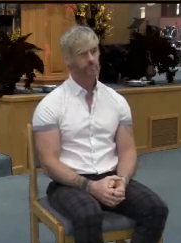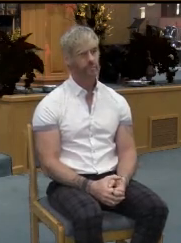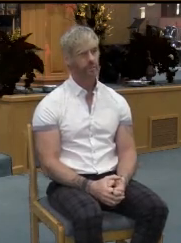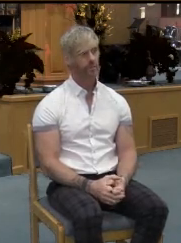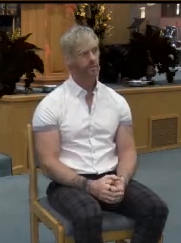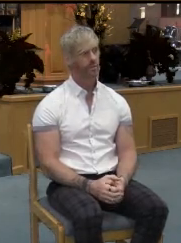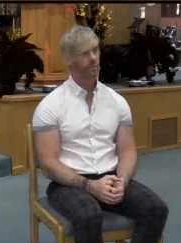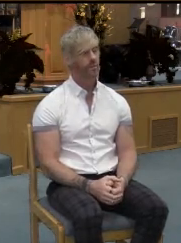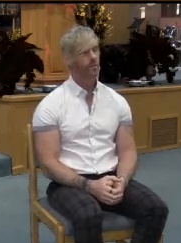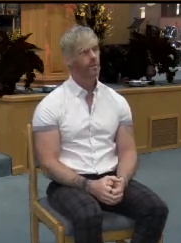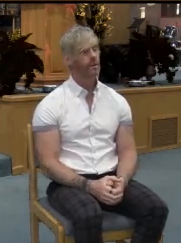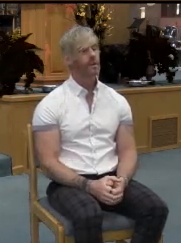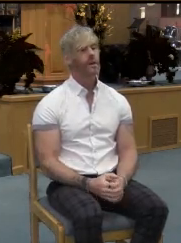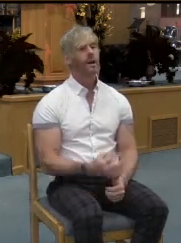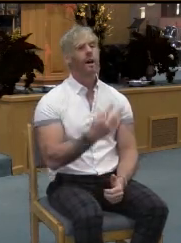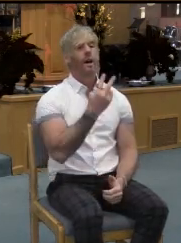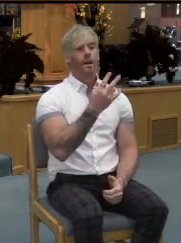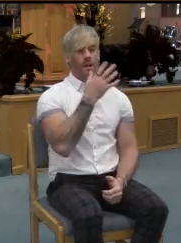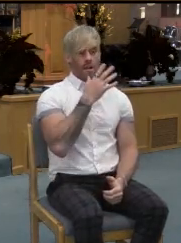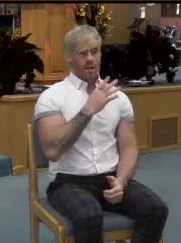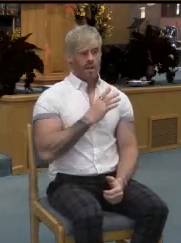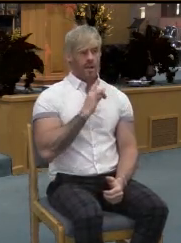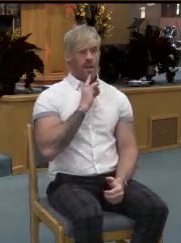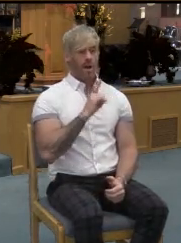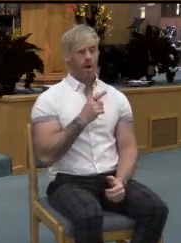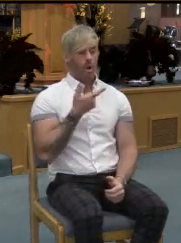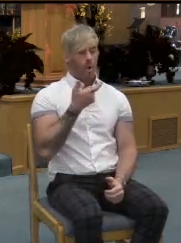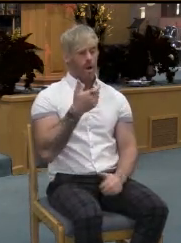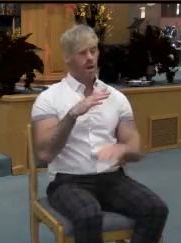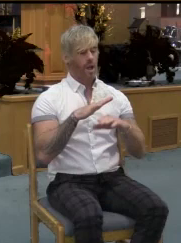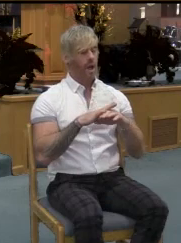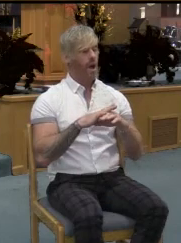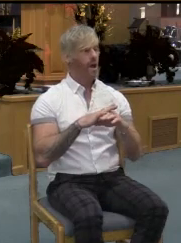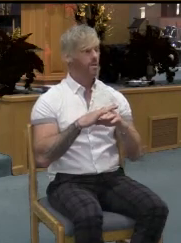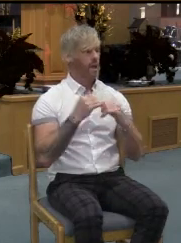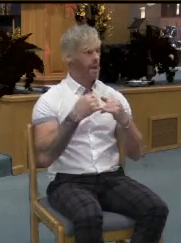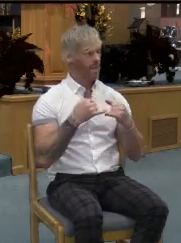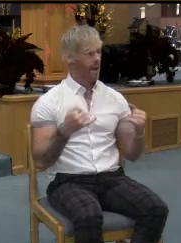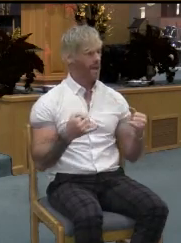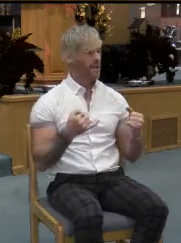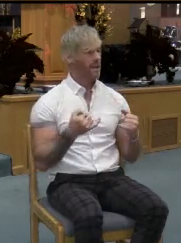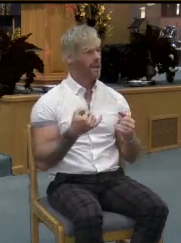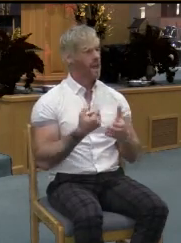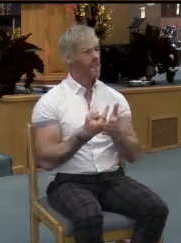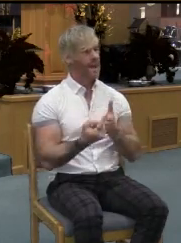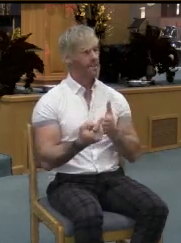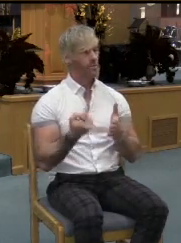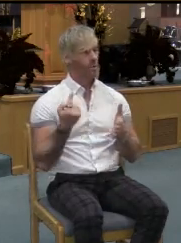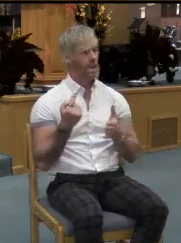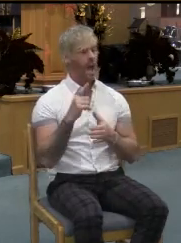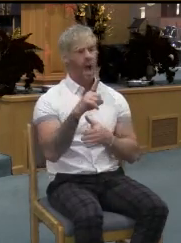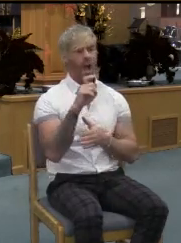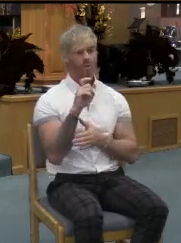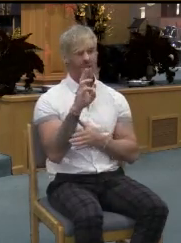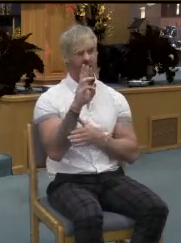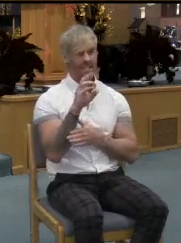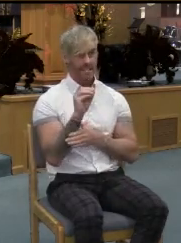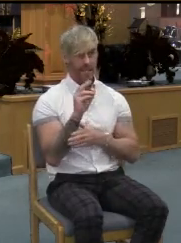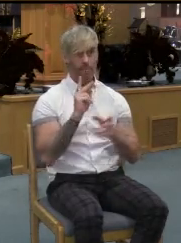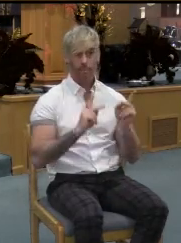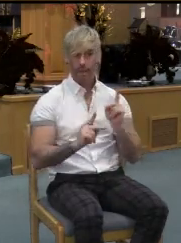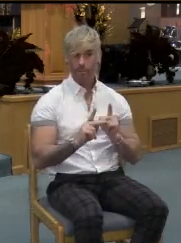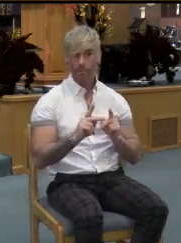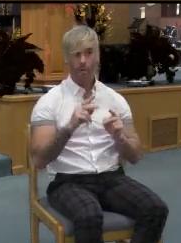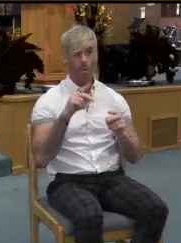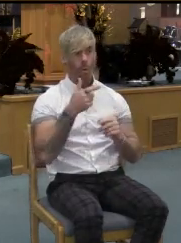are watching online. Last week, 160-something folks were online from start to finish, and we just